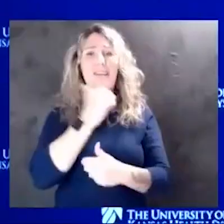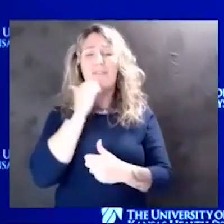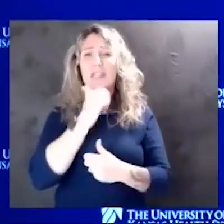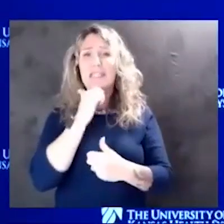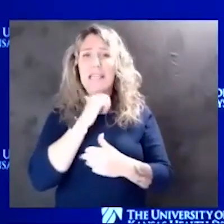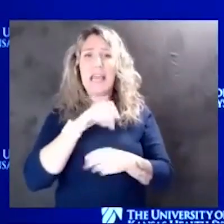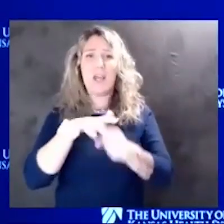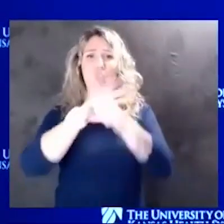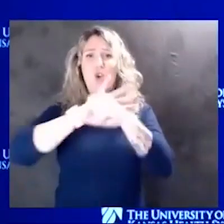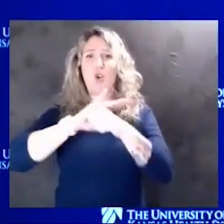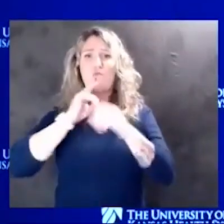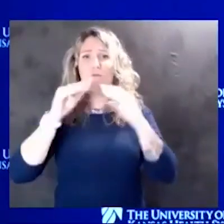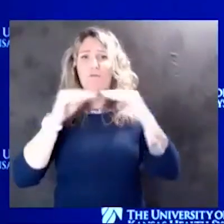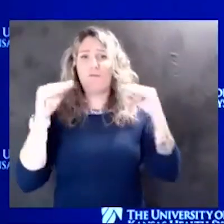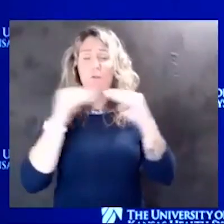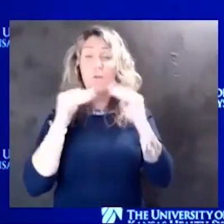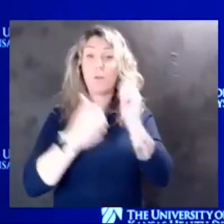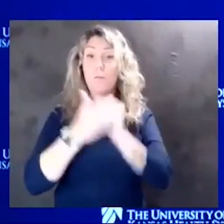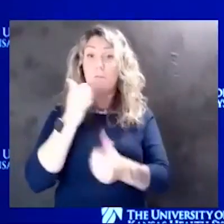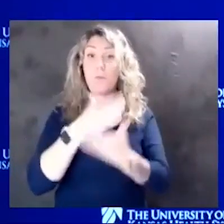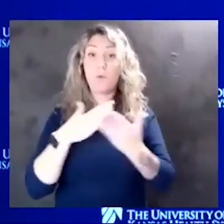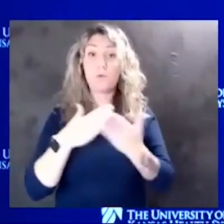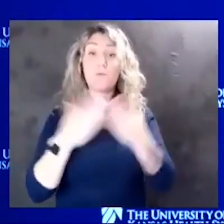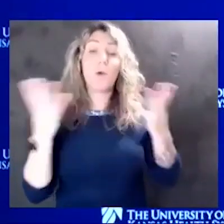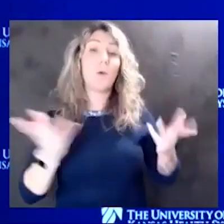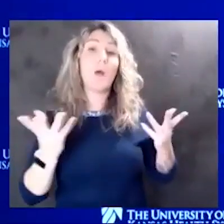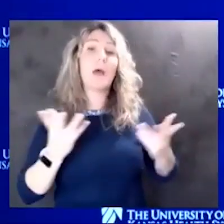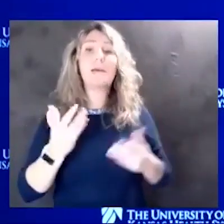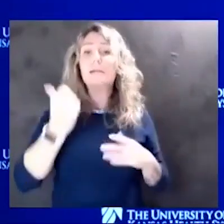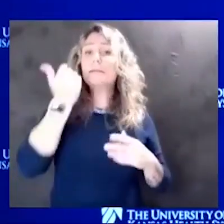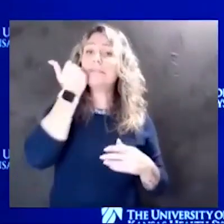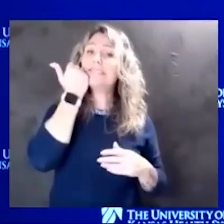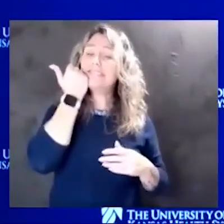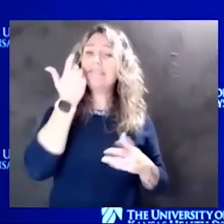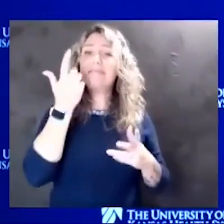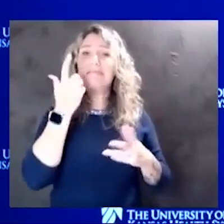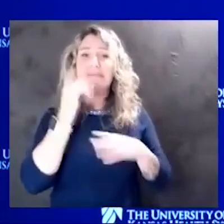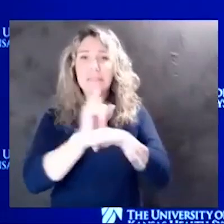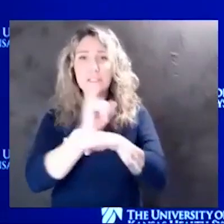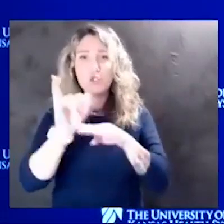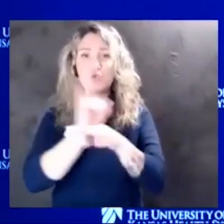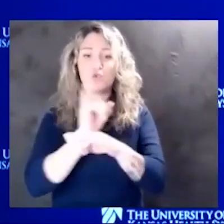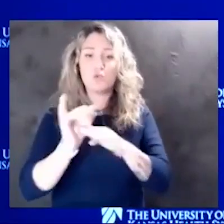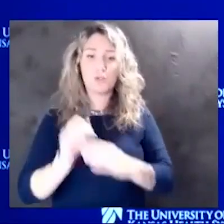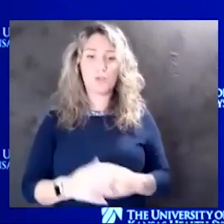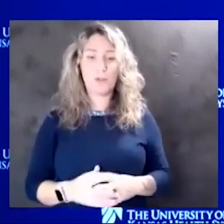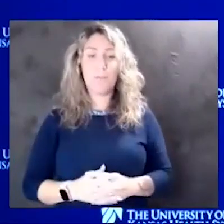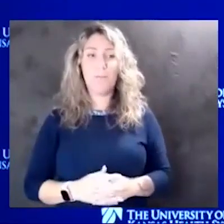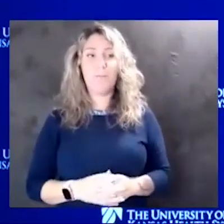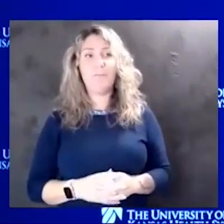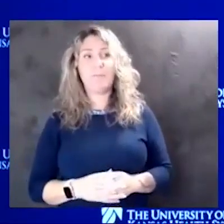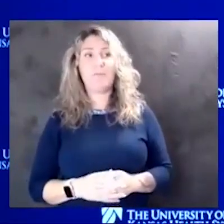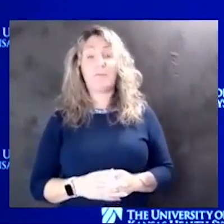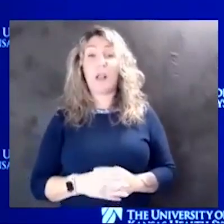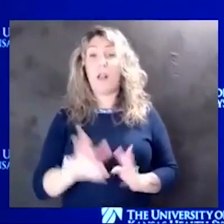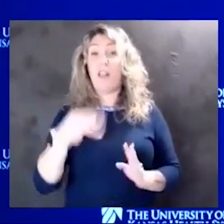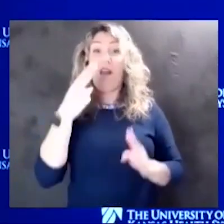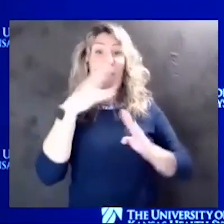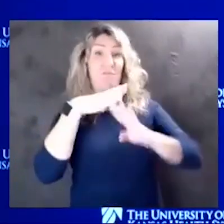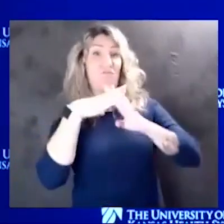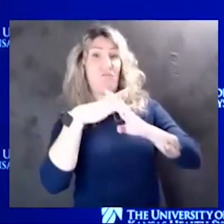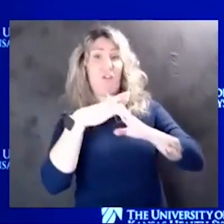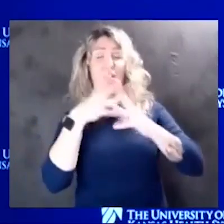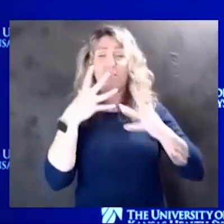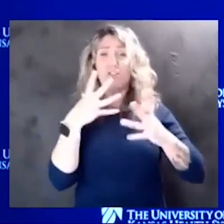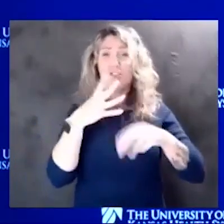know for the most part, the dental industry has taken very, very high precautions for this because their